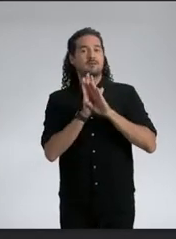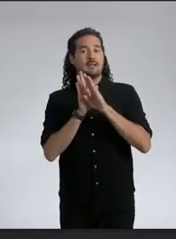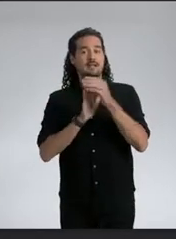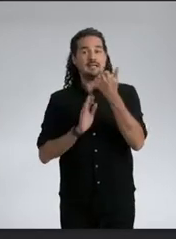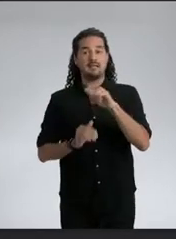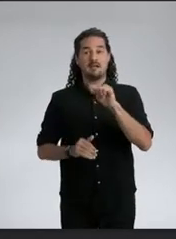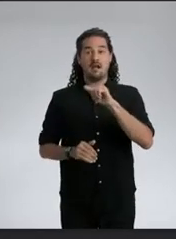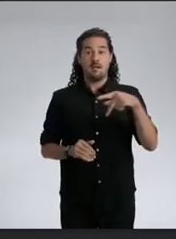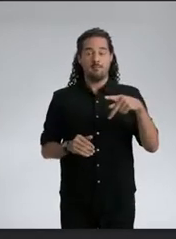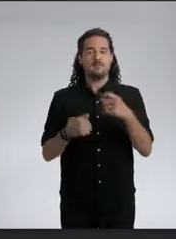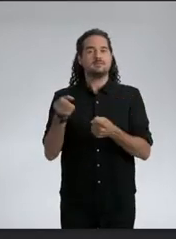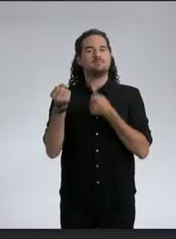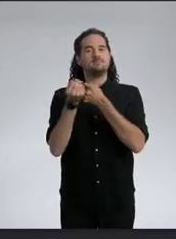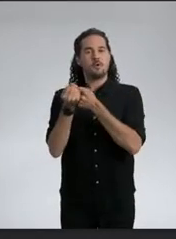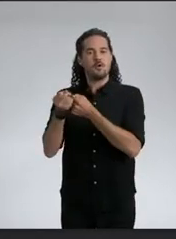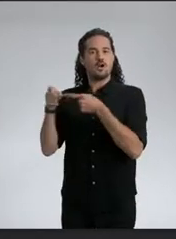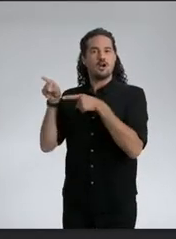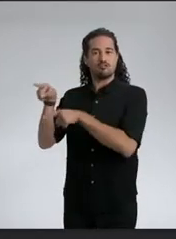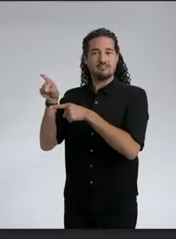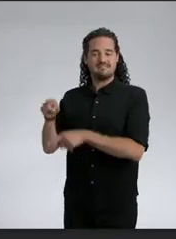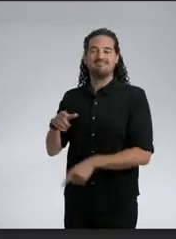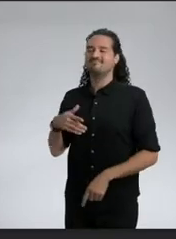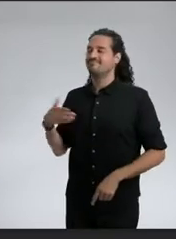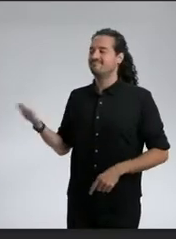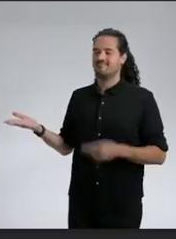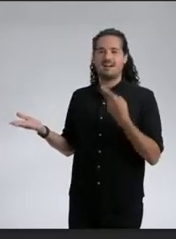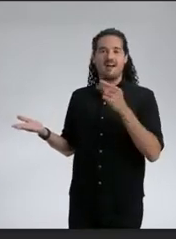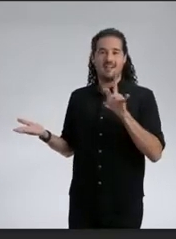concurrency. And here's Holly to tell you all about it.